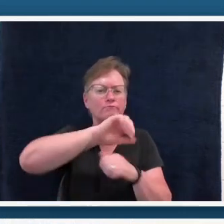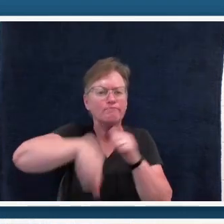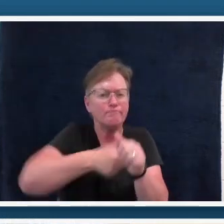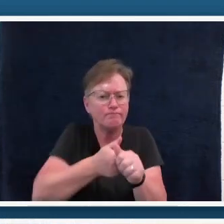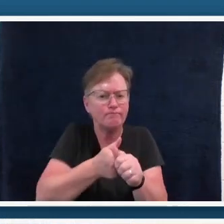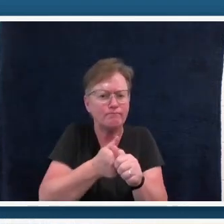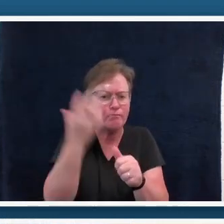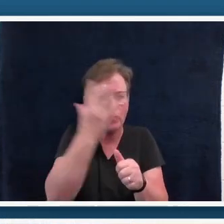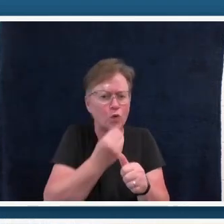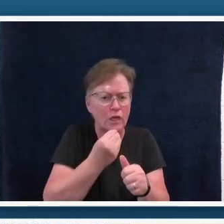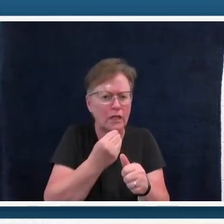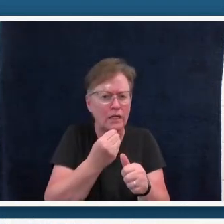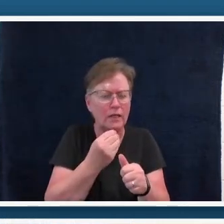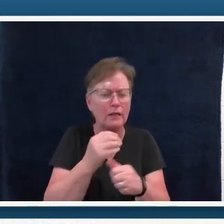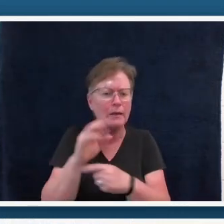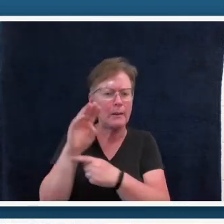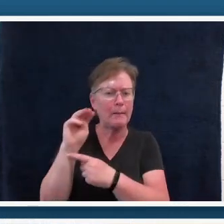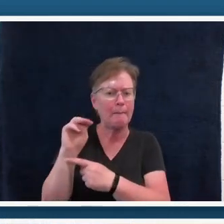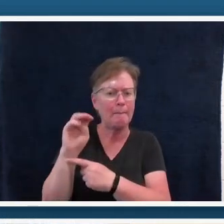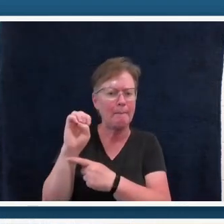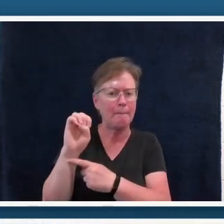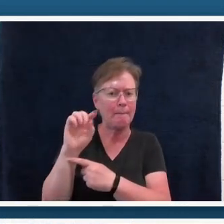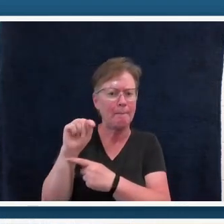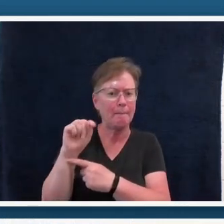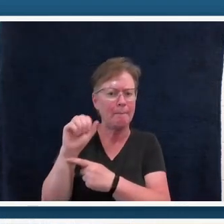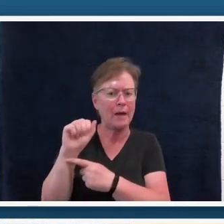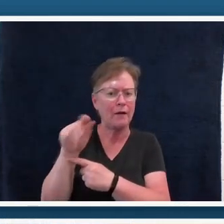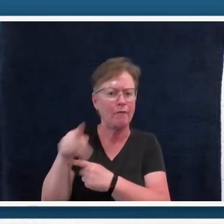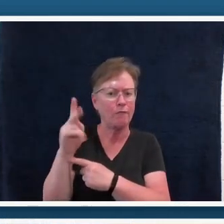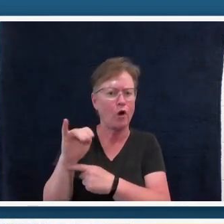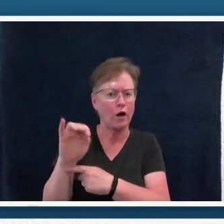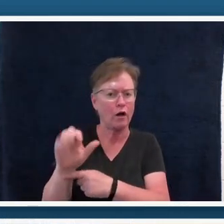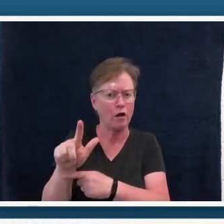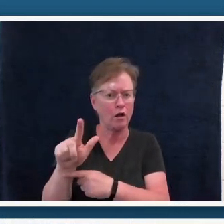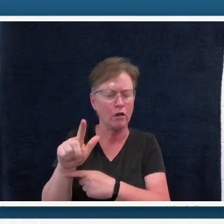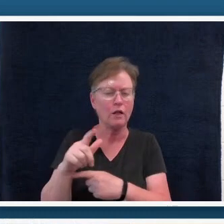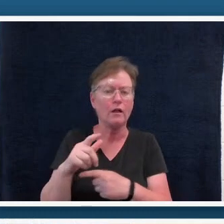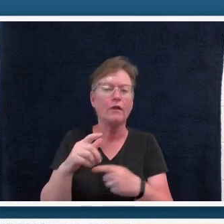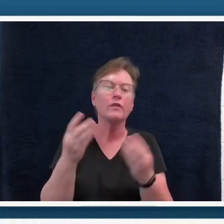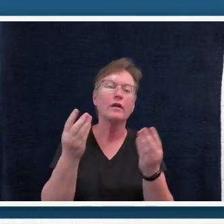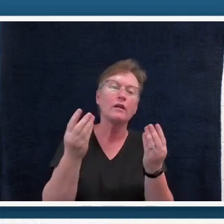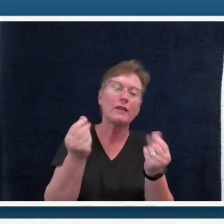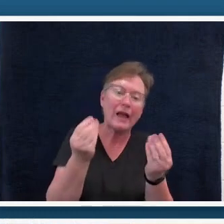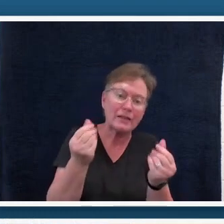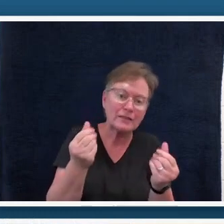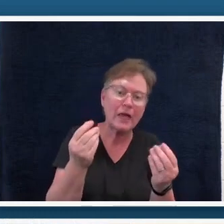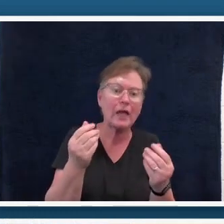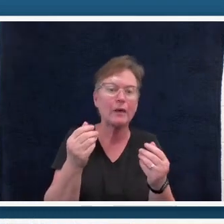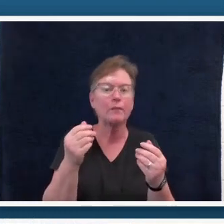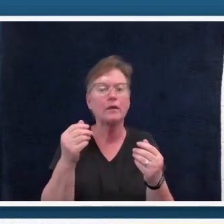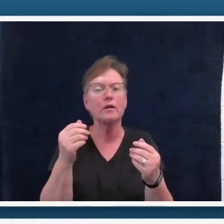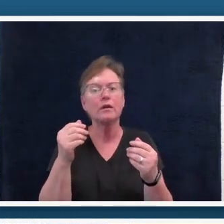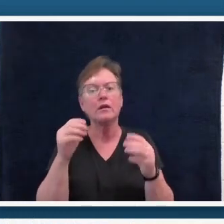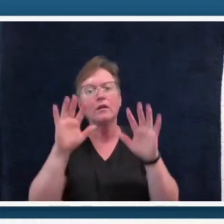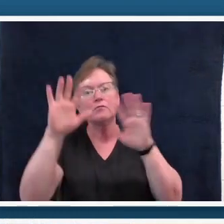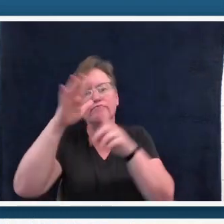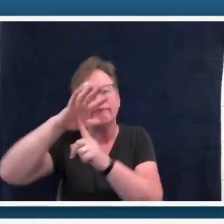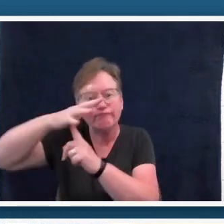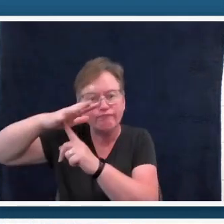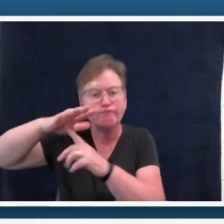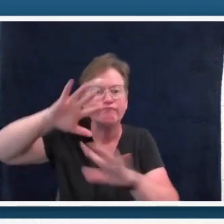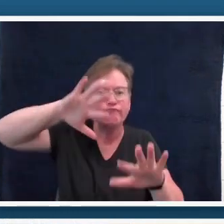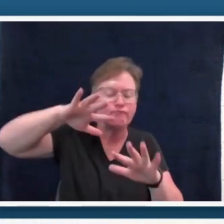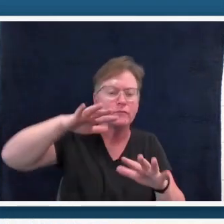Mary has mentioned as well about the landscape and the activity hide the brutality of the war, right? So you're